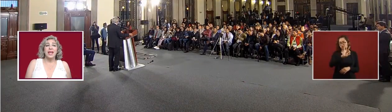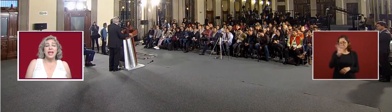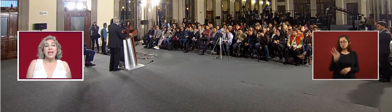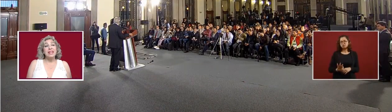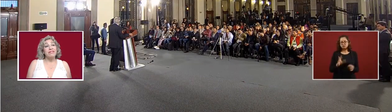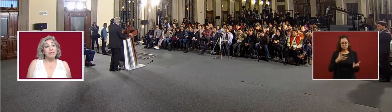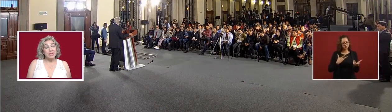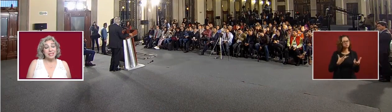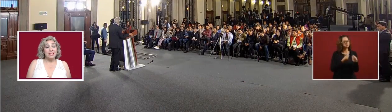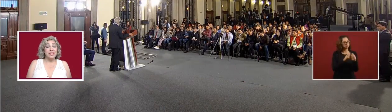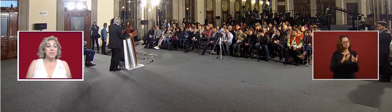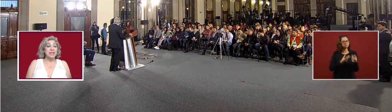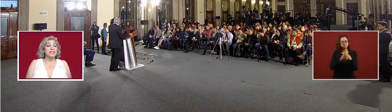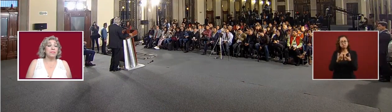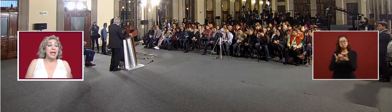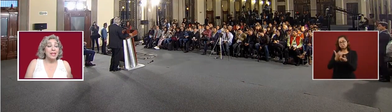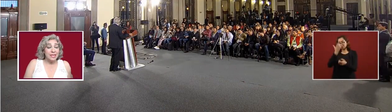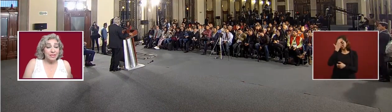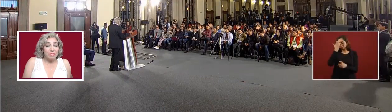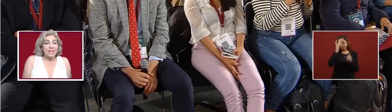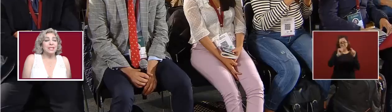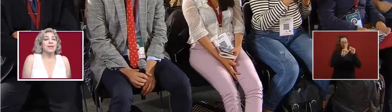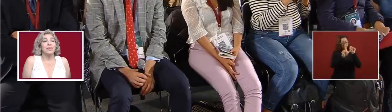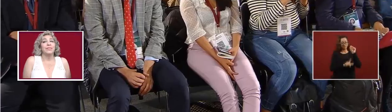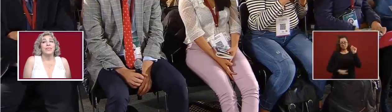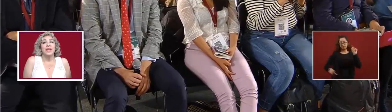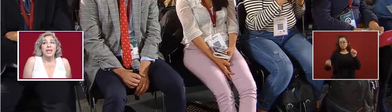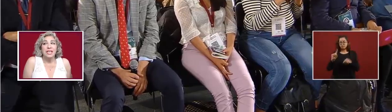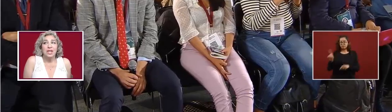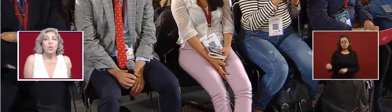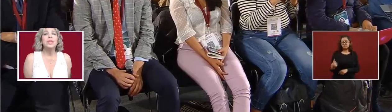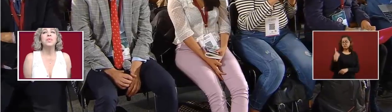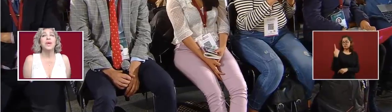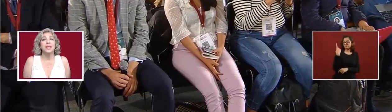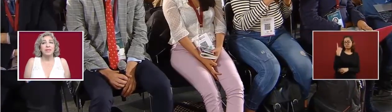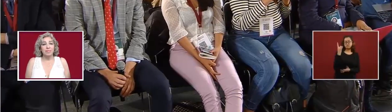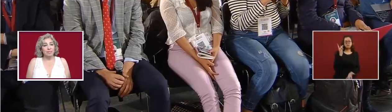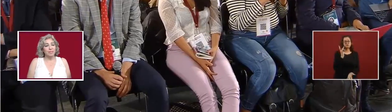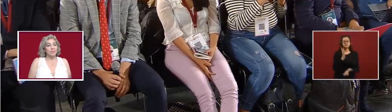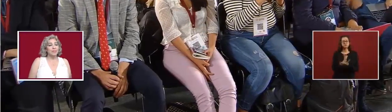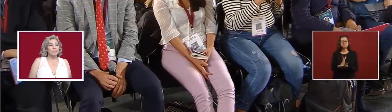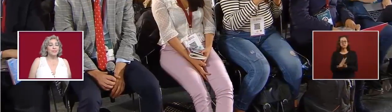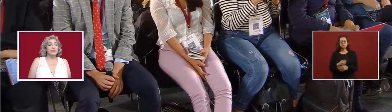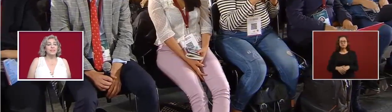About 85% of the municipalities of Mexico, he's the only one.